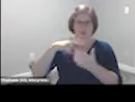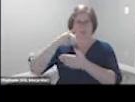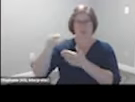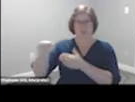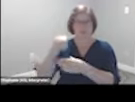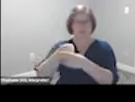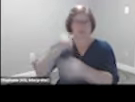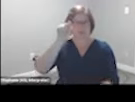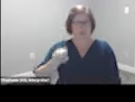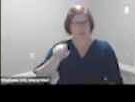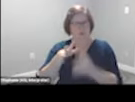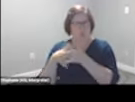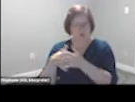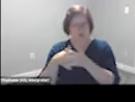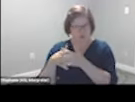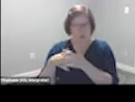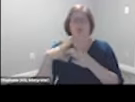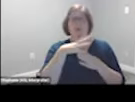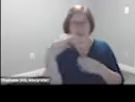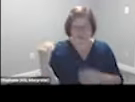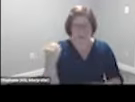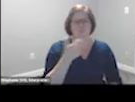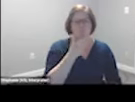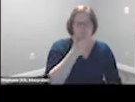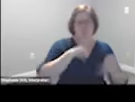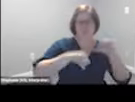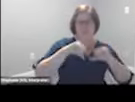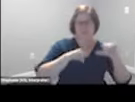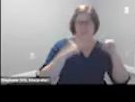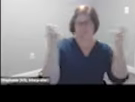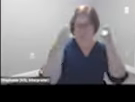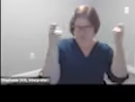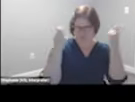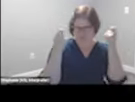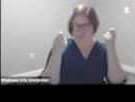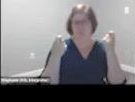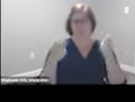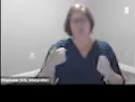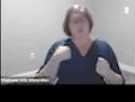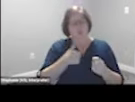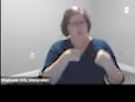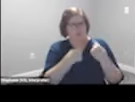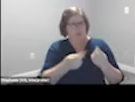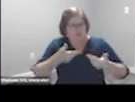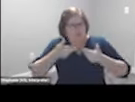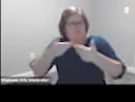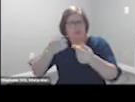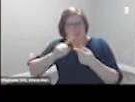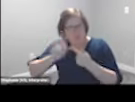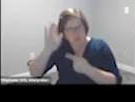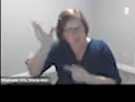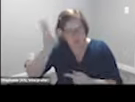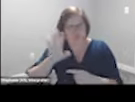to do a lot of talks on accessibility and science communication and how those two can be brought together. So that's